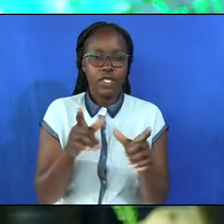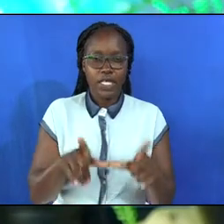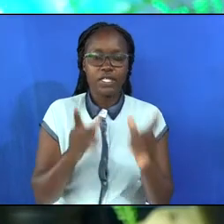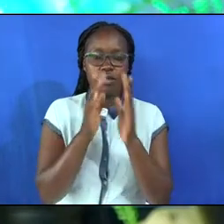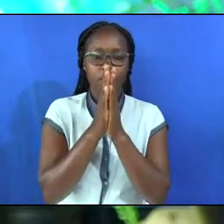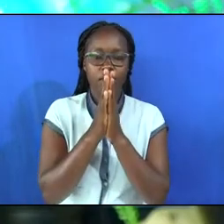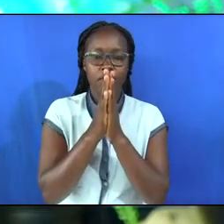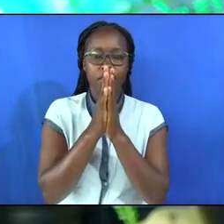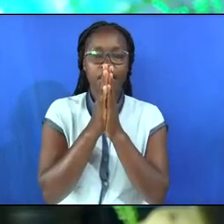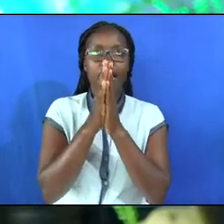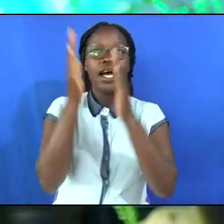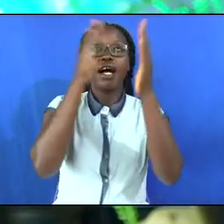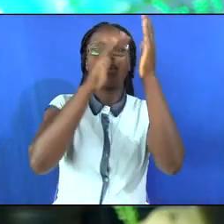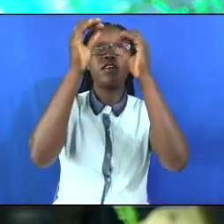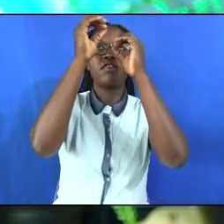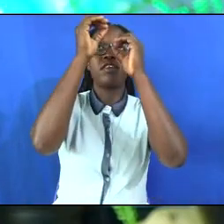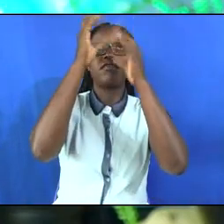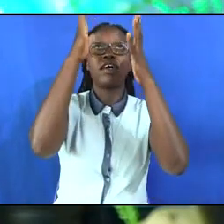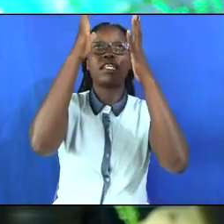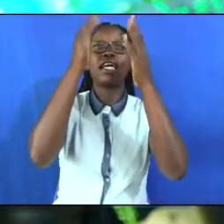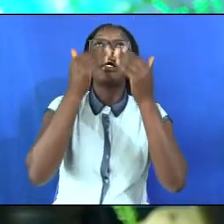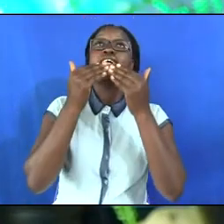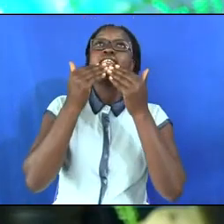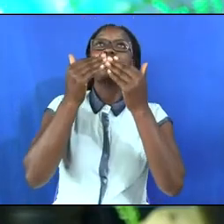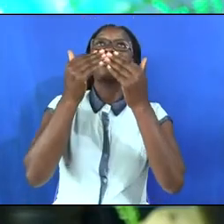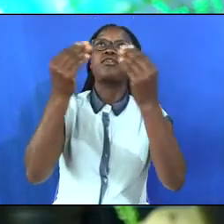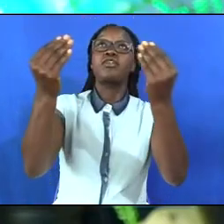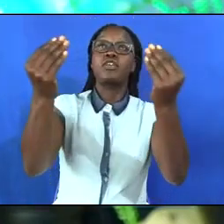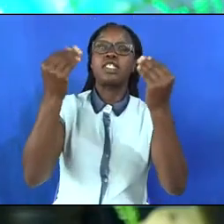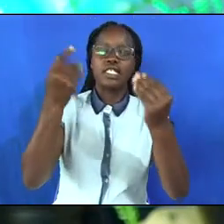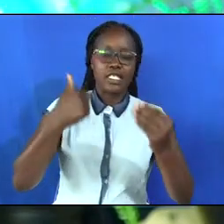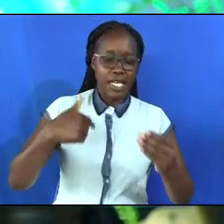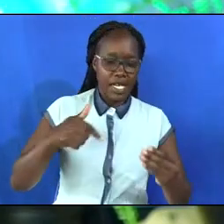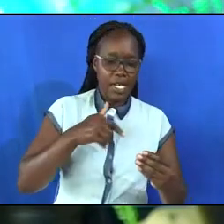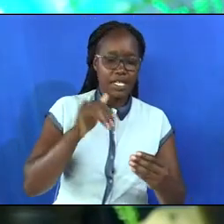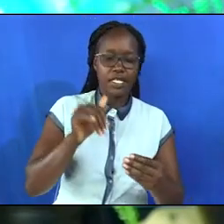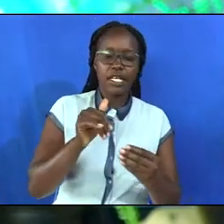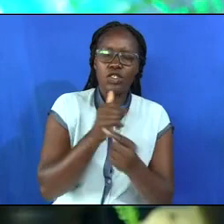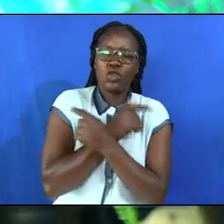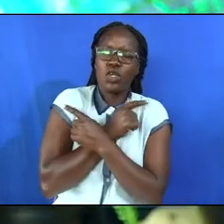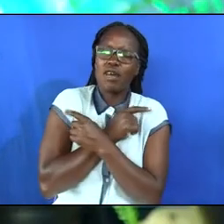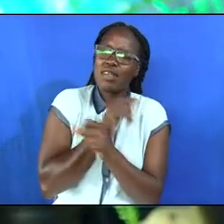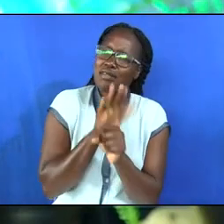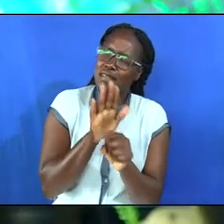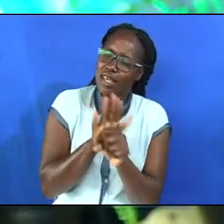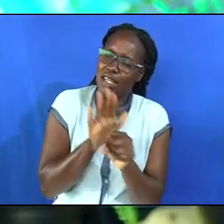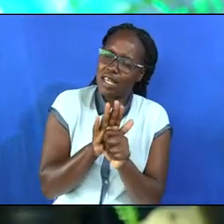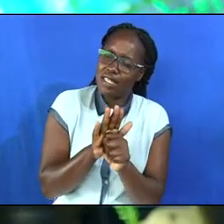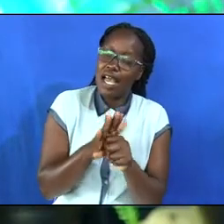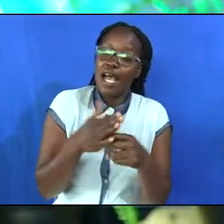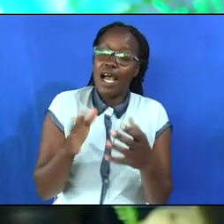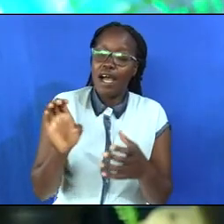Let's pray. Our Heavenly Father, thank you for teaching us that you loved us so much the